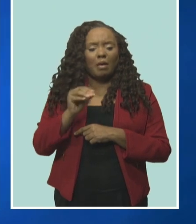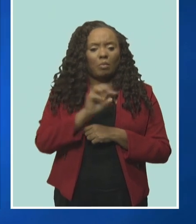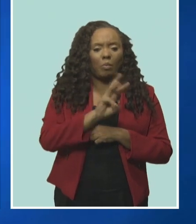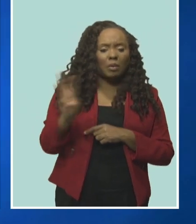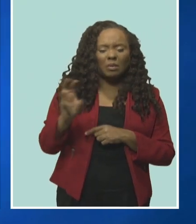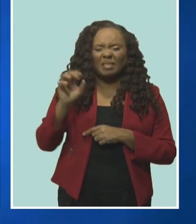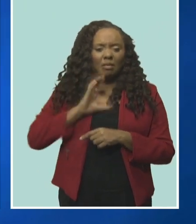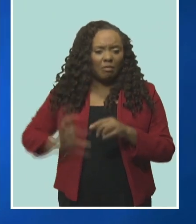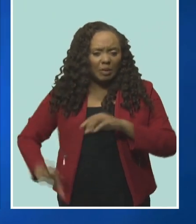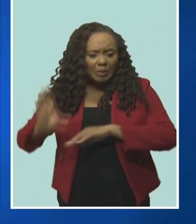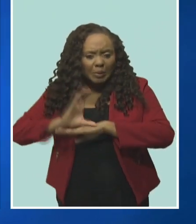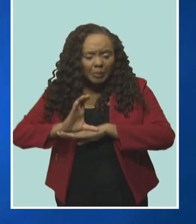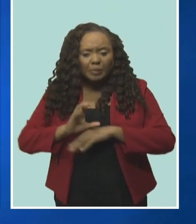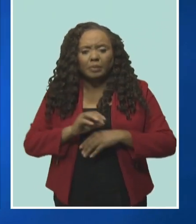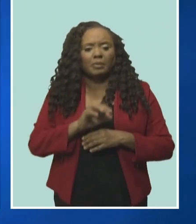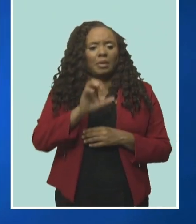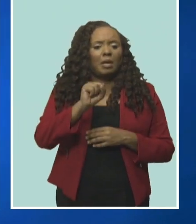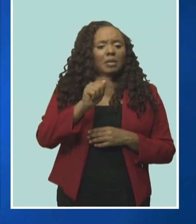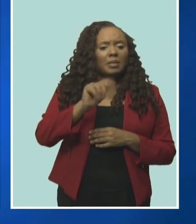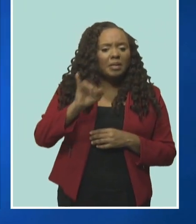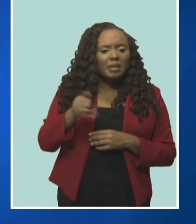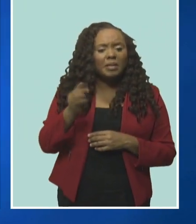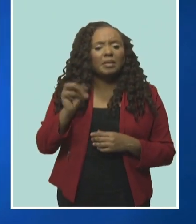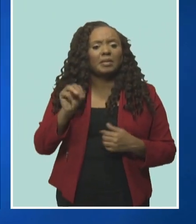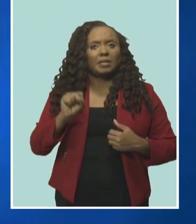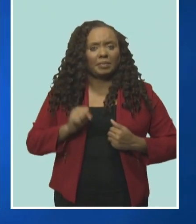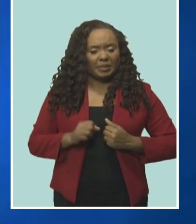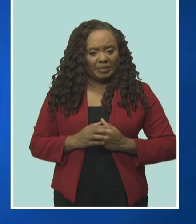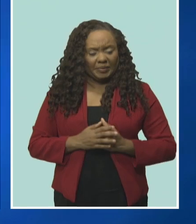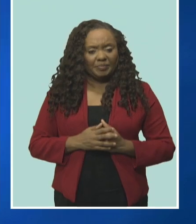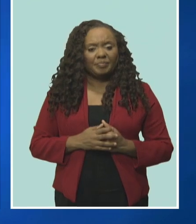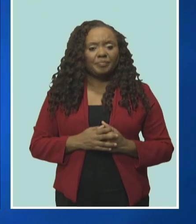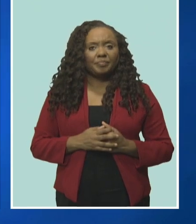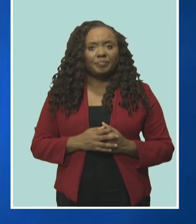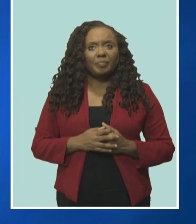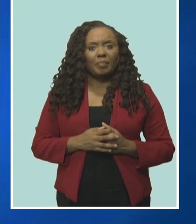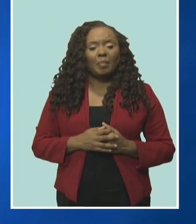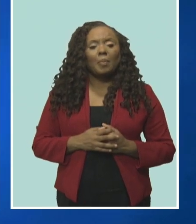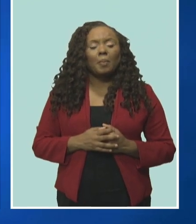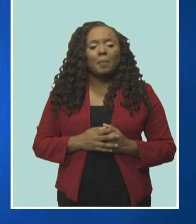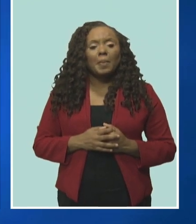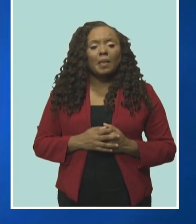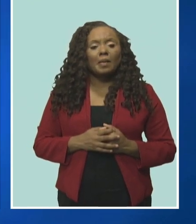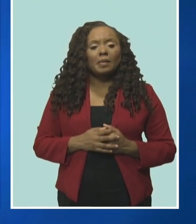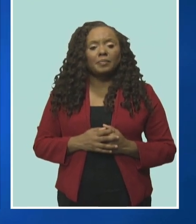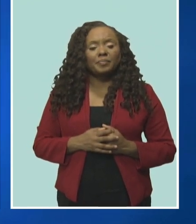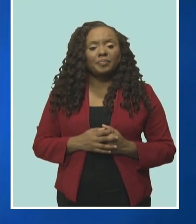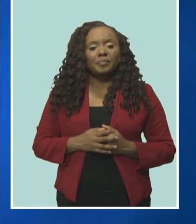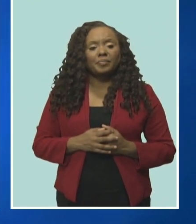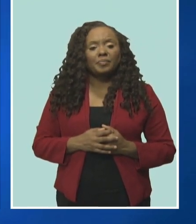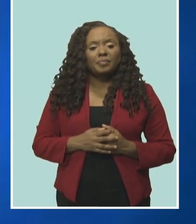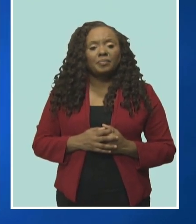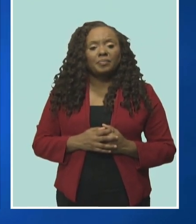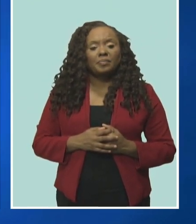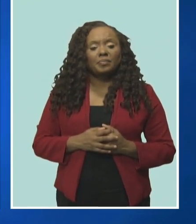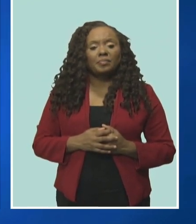that we're we are reaping basically what we've sown in terms of as a country. We've